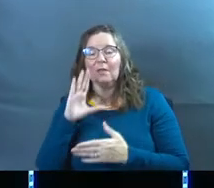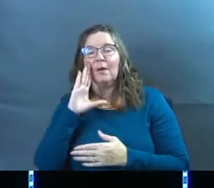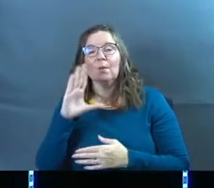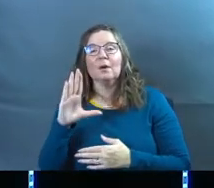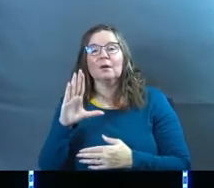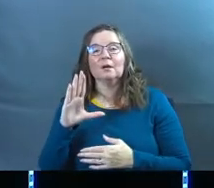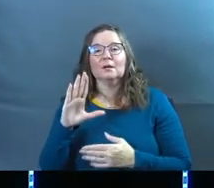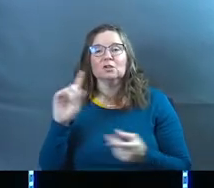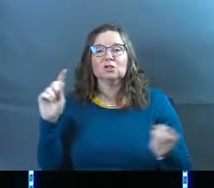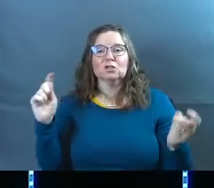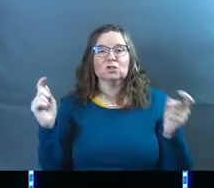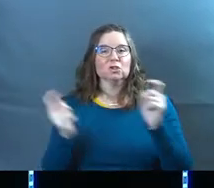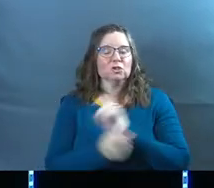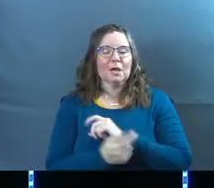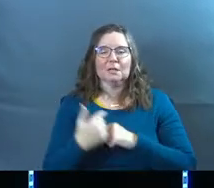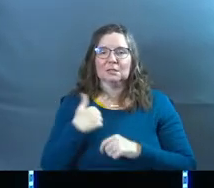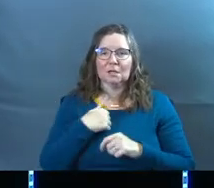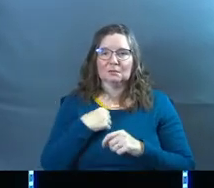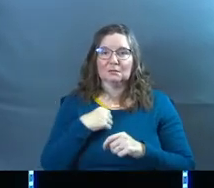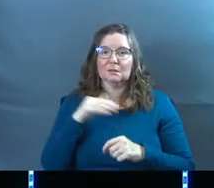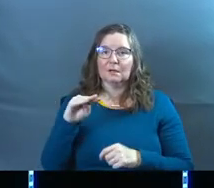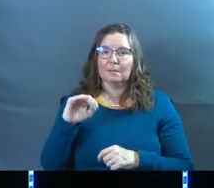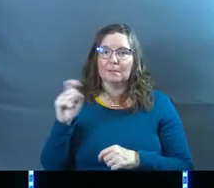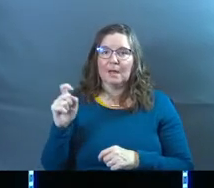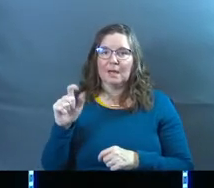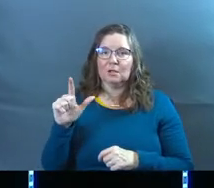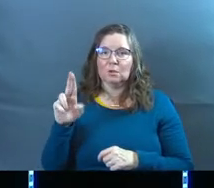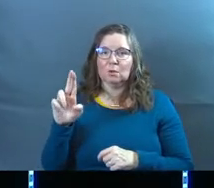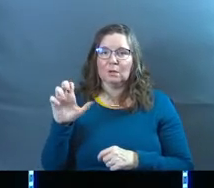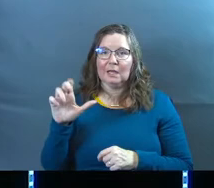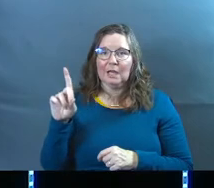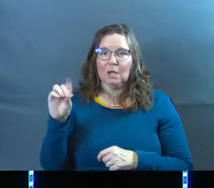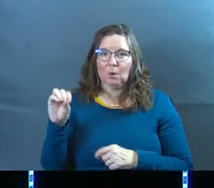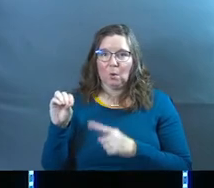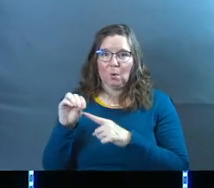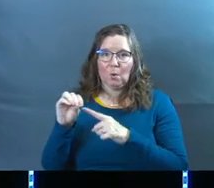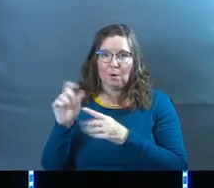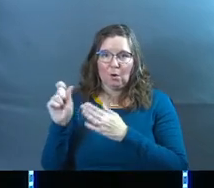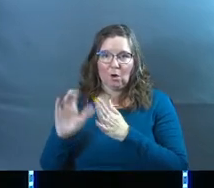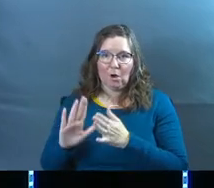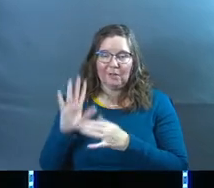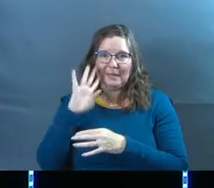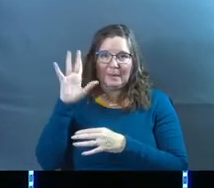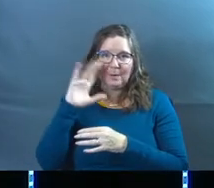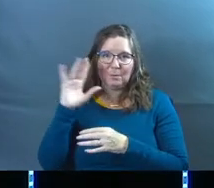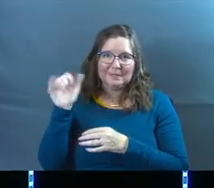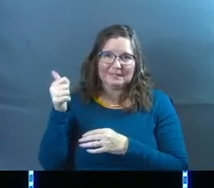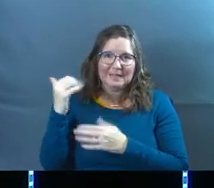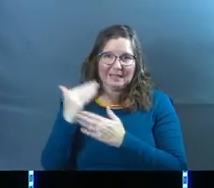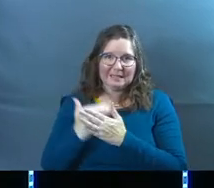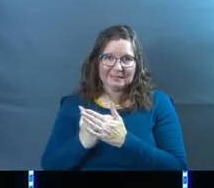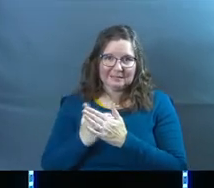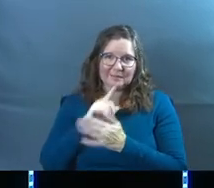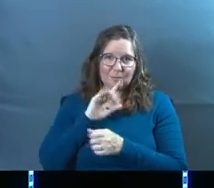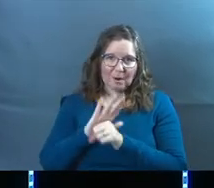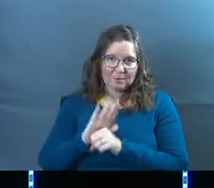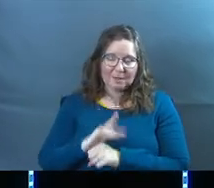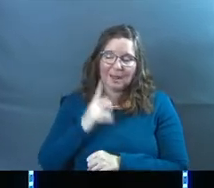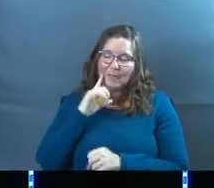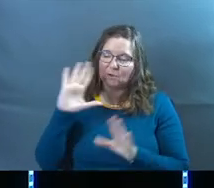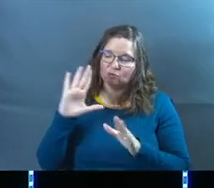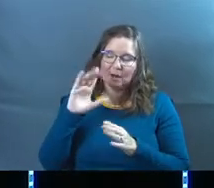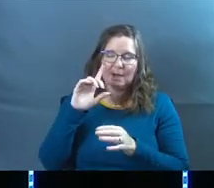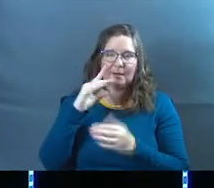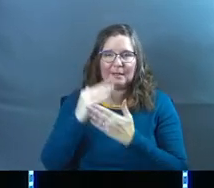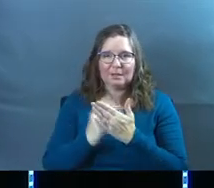going to change us. Max Lucado actually came up with this list of 10 big promises. I think it's a great list, and I think it gets